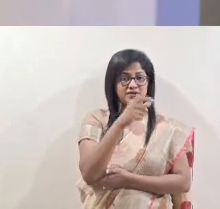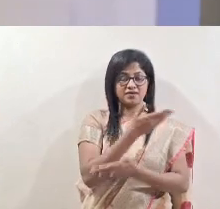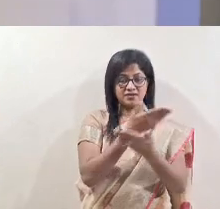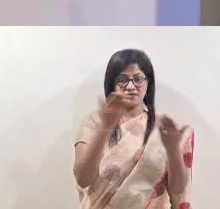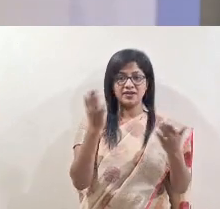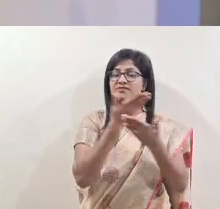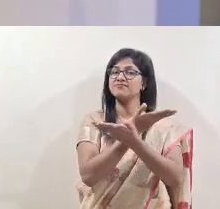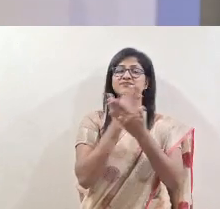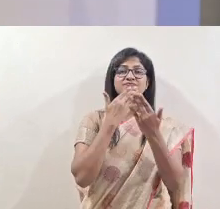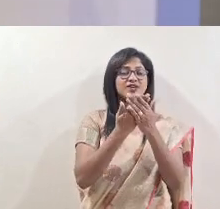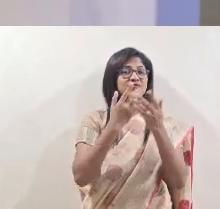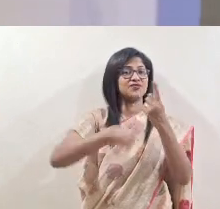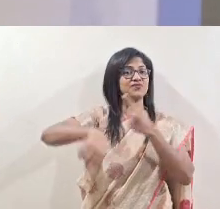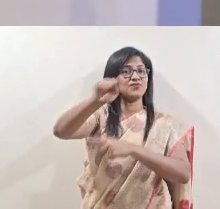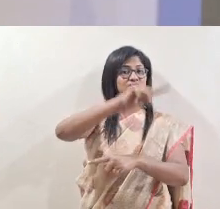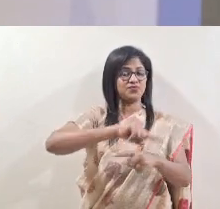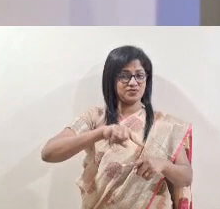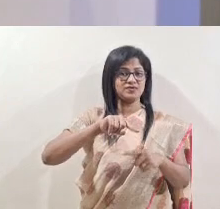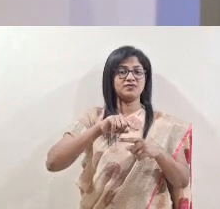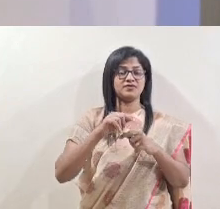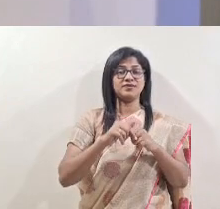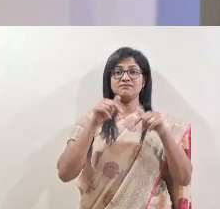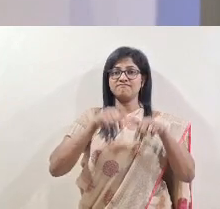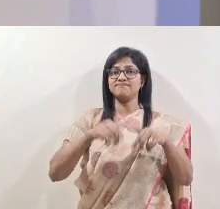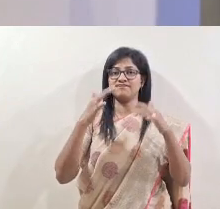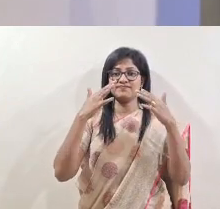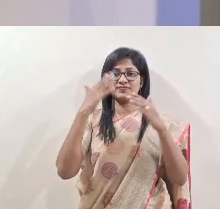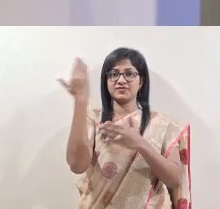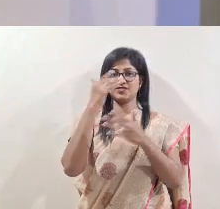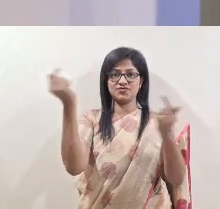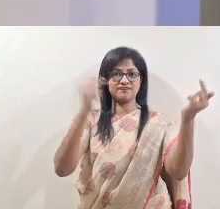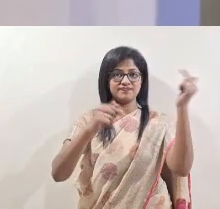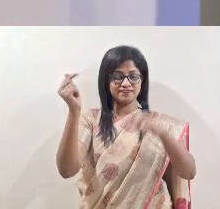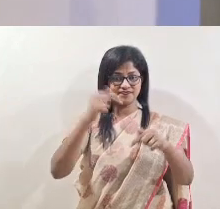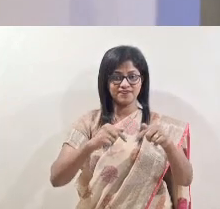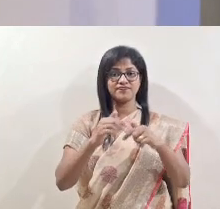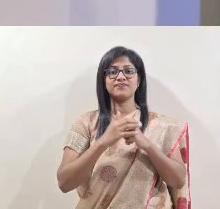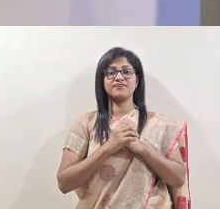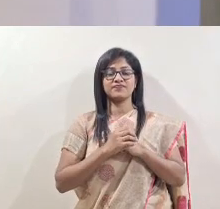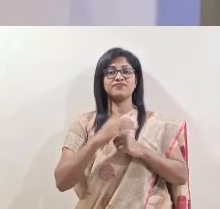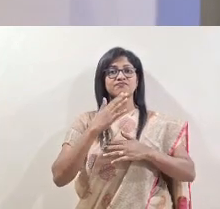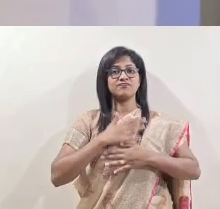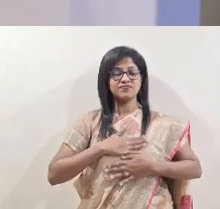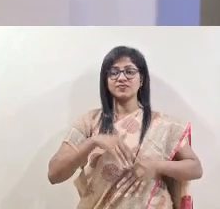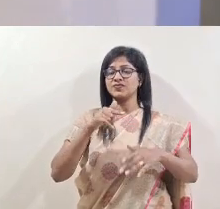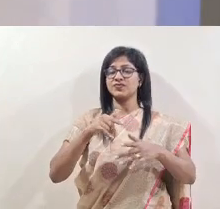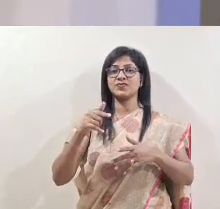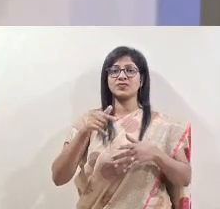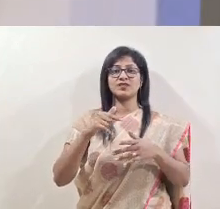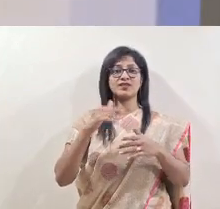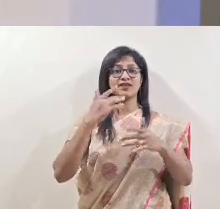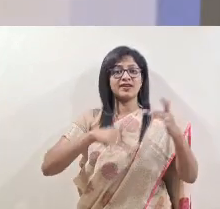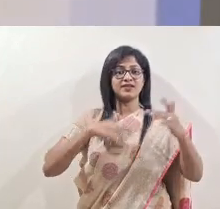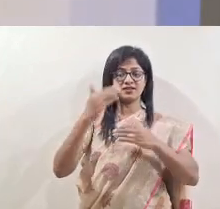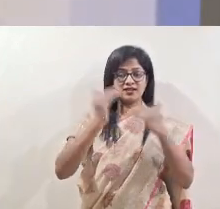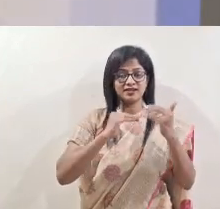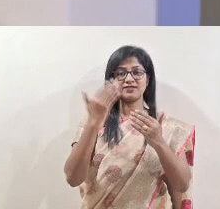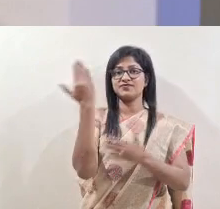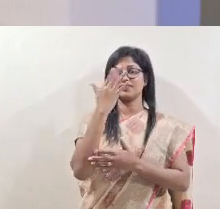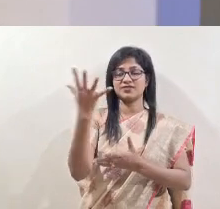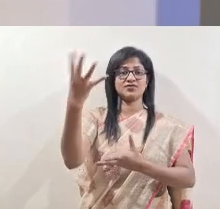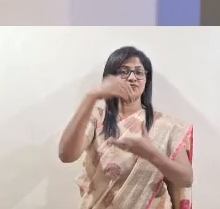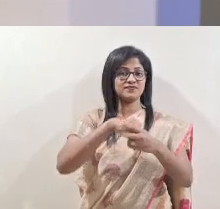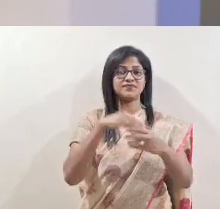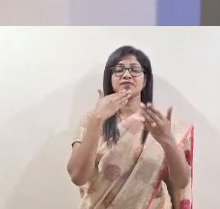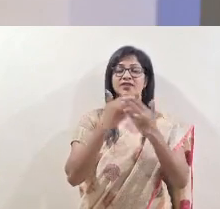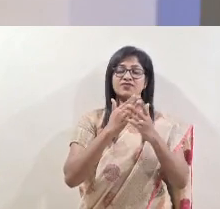for attending this session and being a part of this very interactive session. Thank you so much. Just So a we moment,